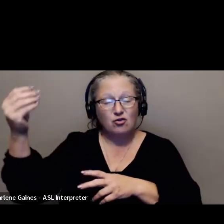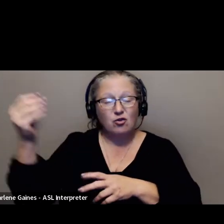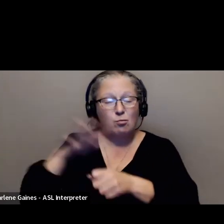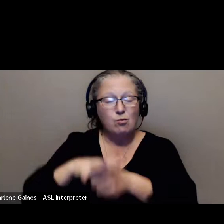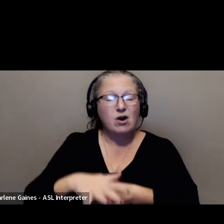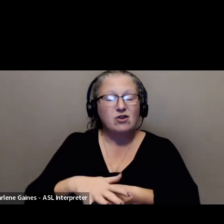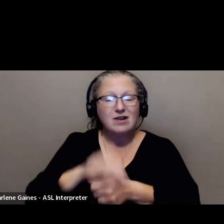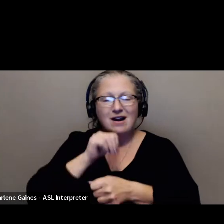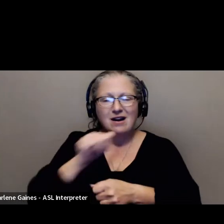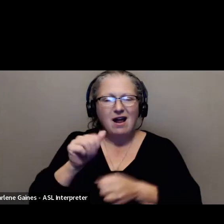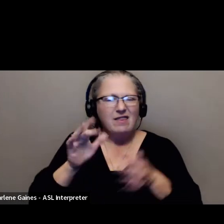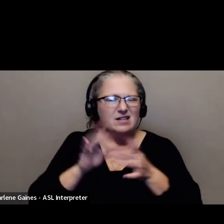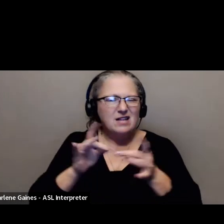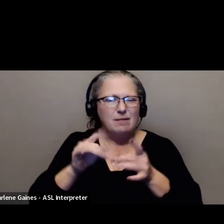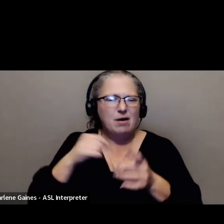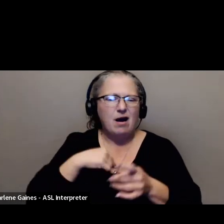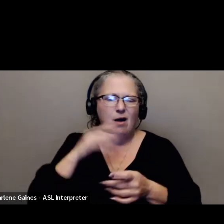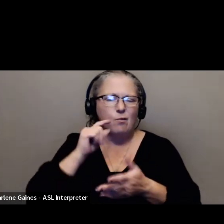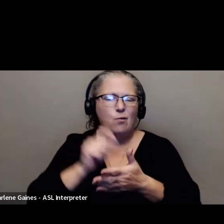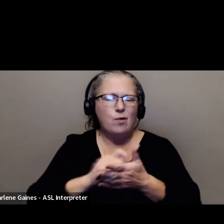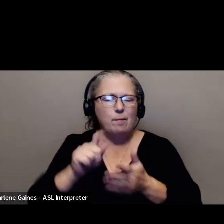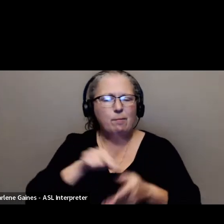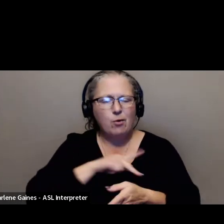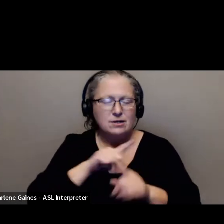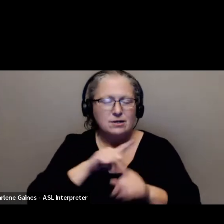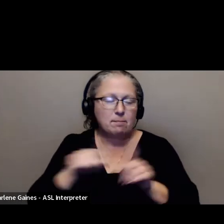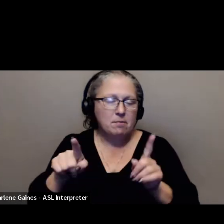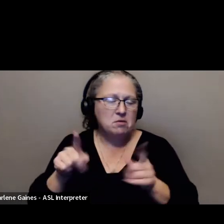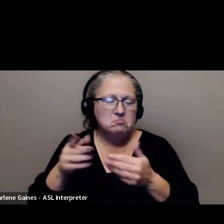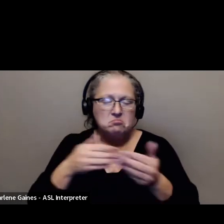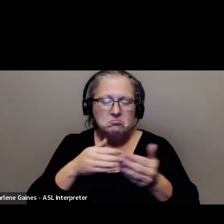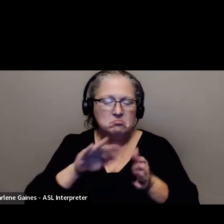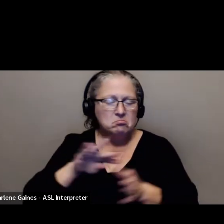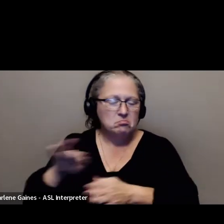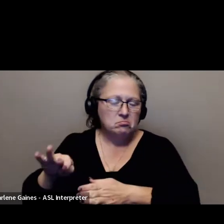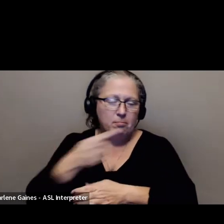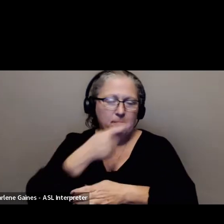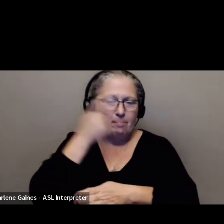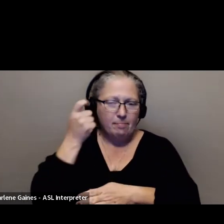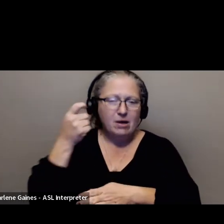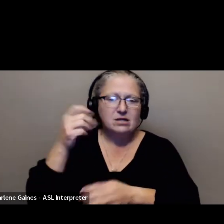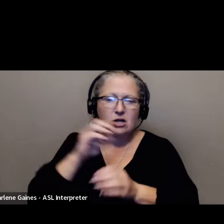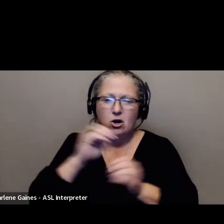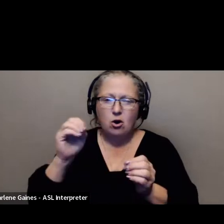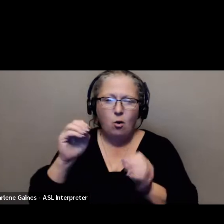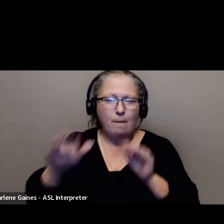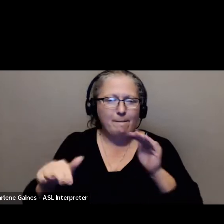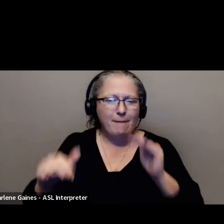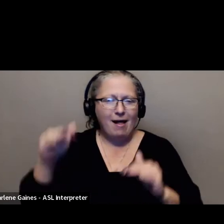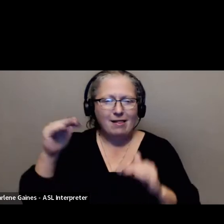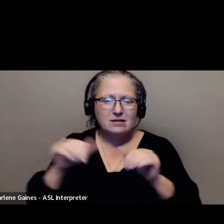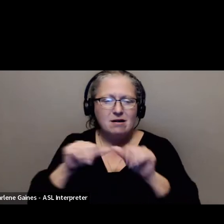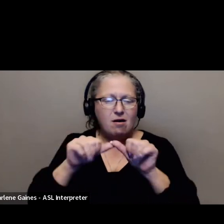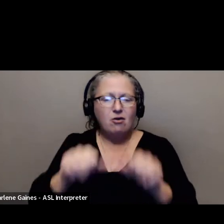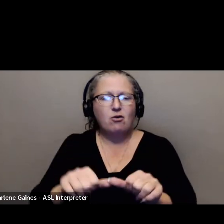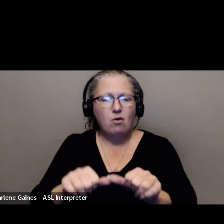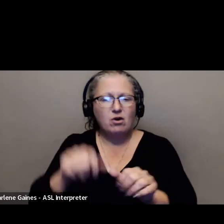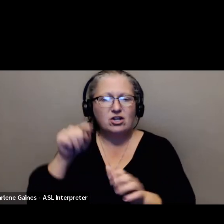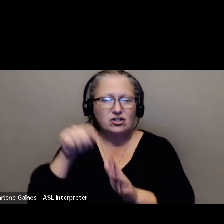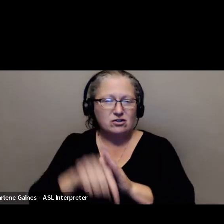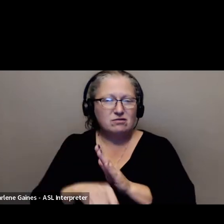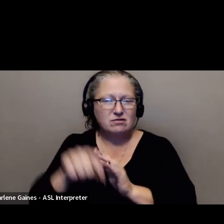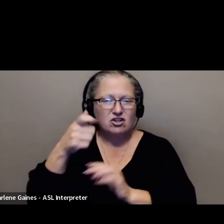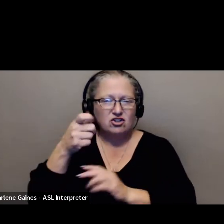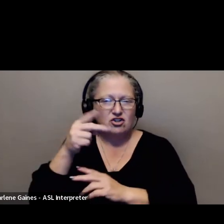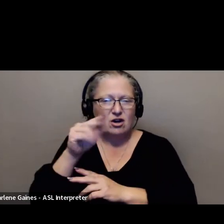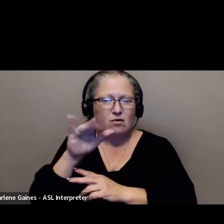the statement I would have written personally, but nonetheless, because there is no balance in the ongoing genocide, but we'll take